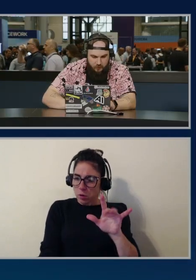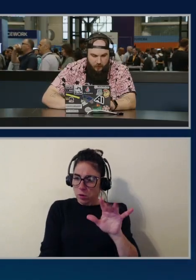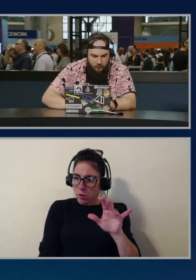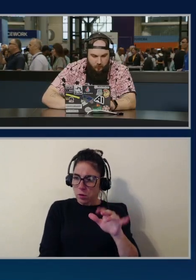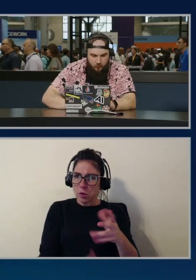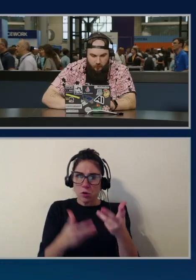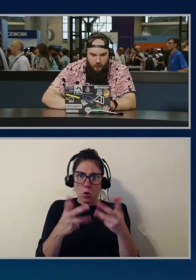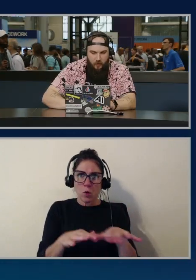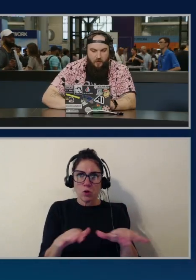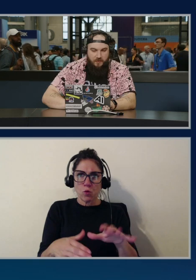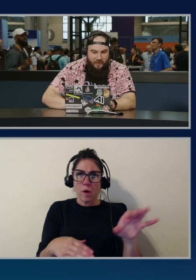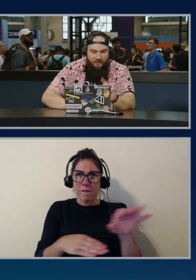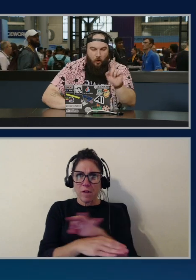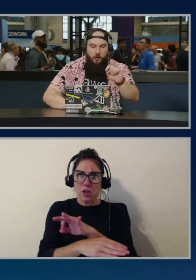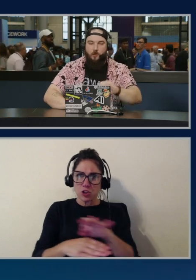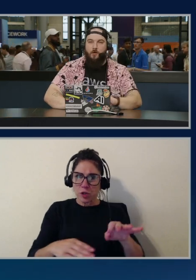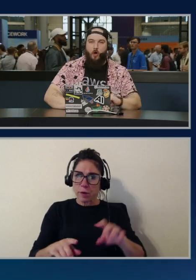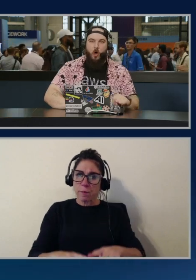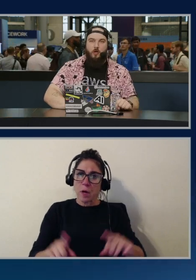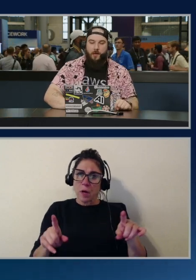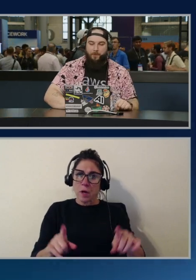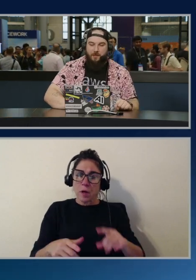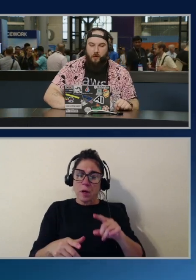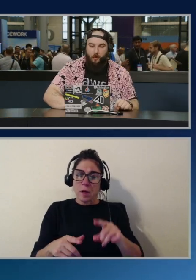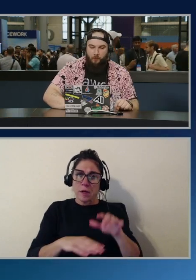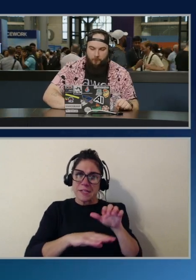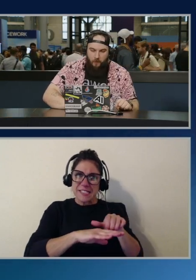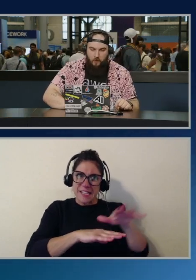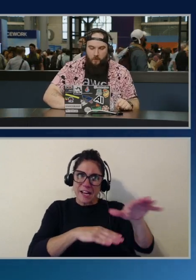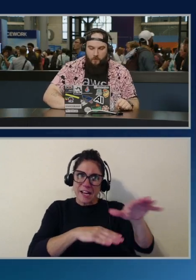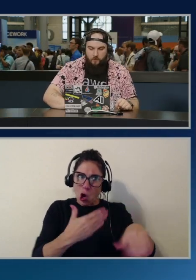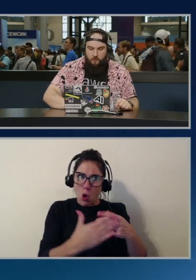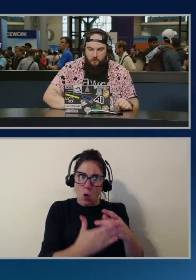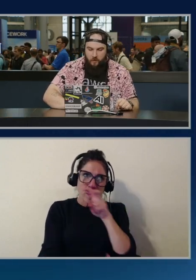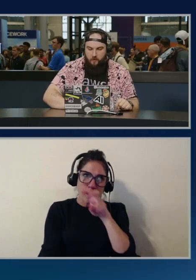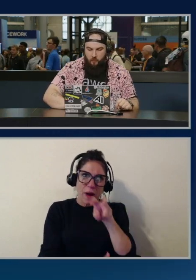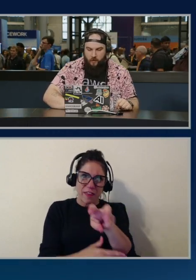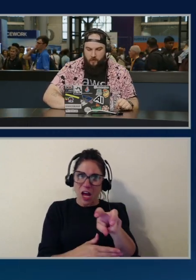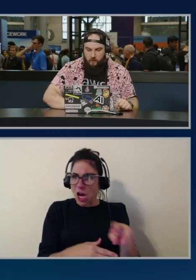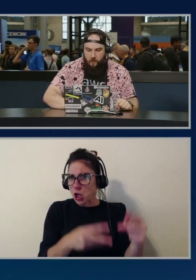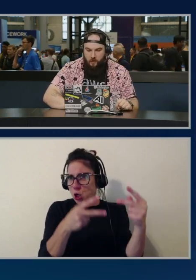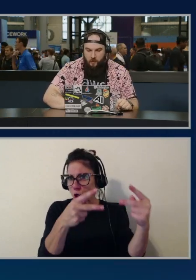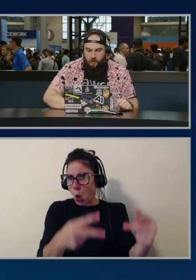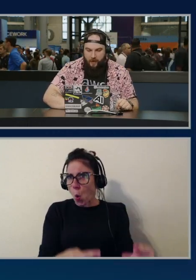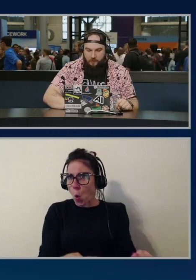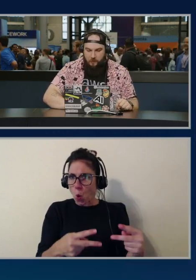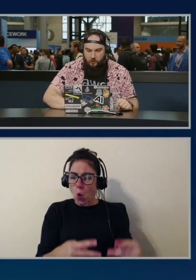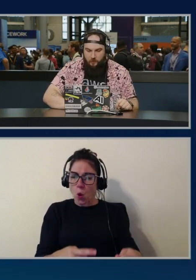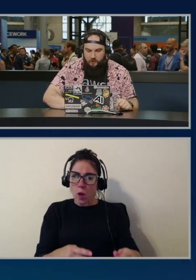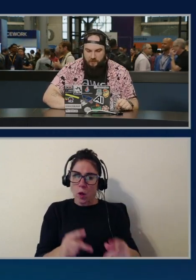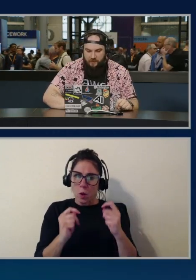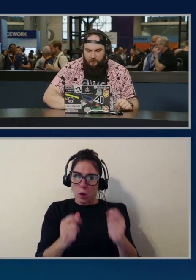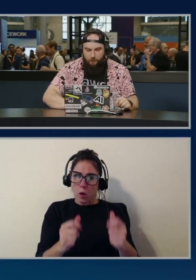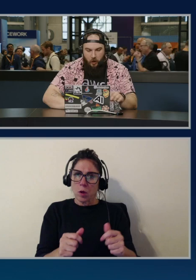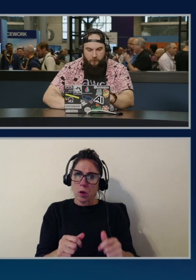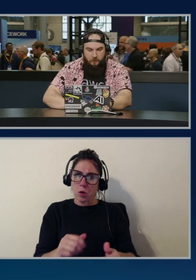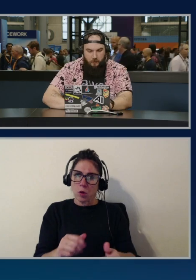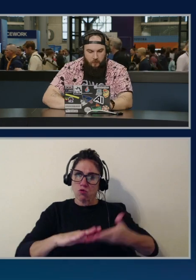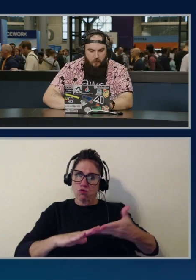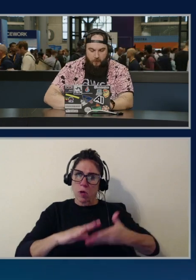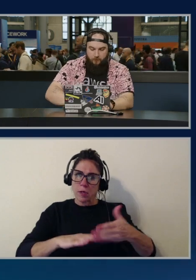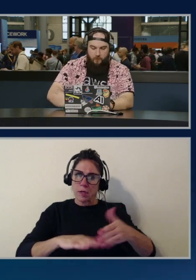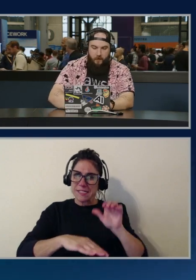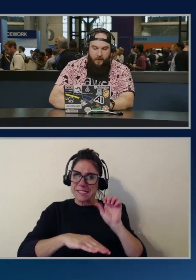I don't want to do function. Yeah, a second. I'll do the whole thing. Select all the code, all the Python code. Uh-oh. Run Amazon Q, send to